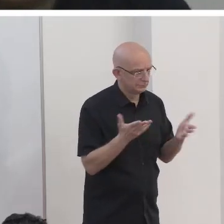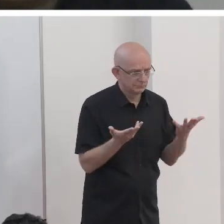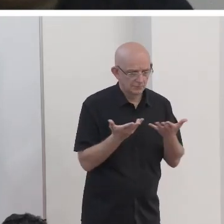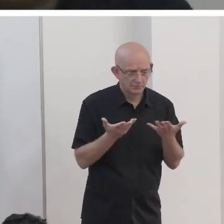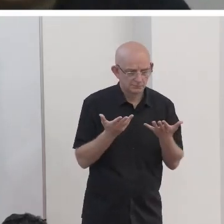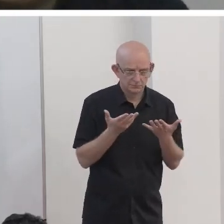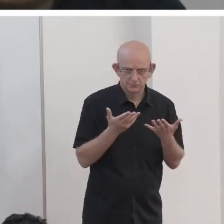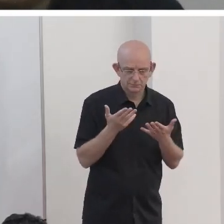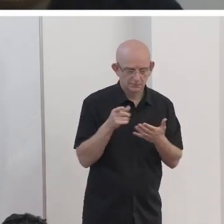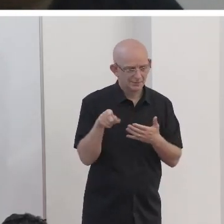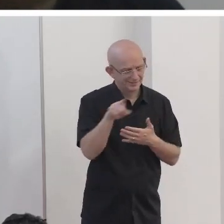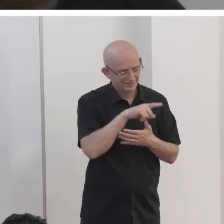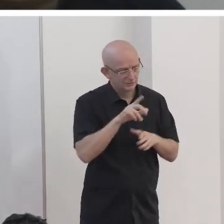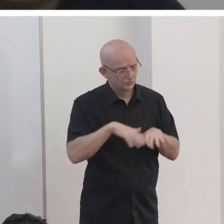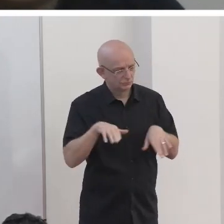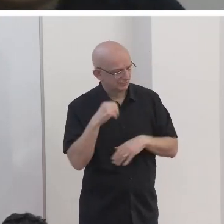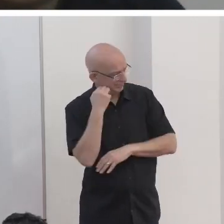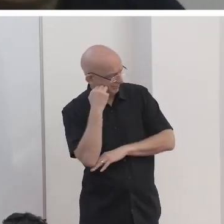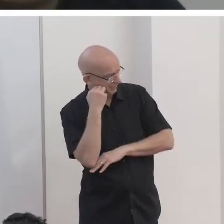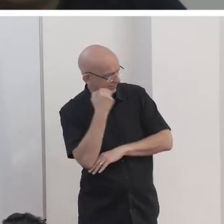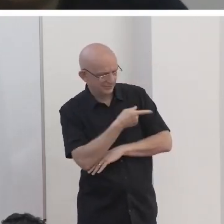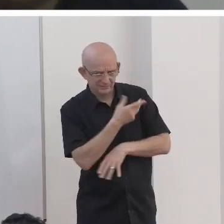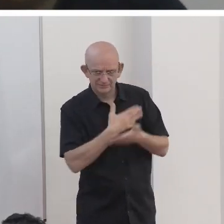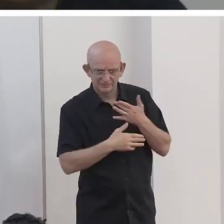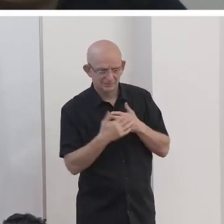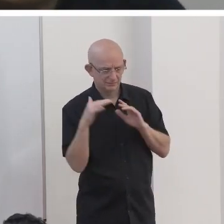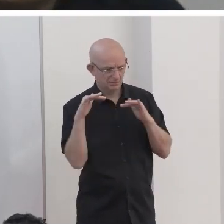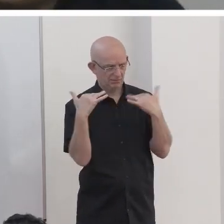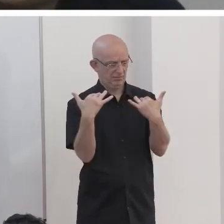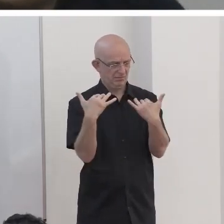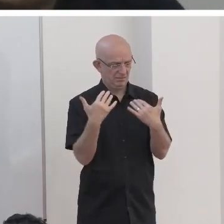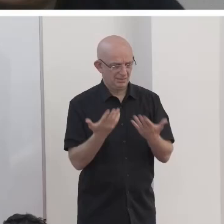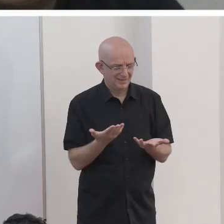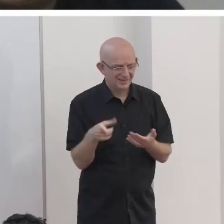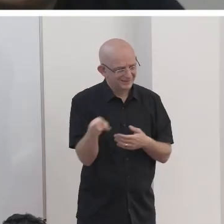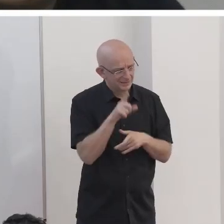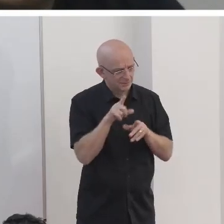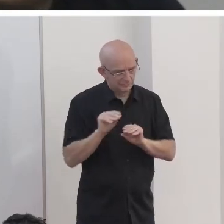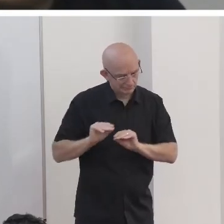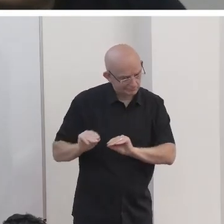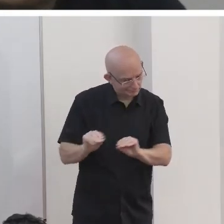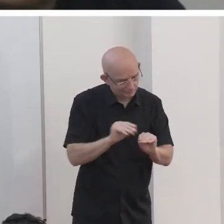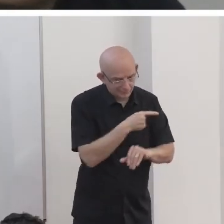understanding that what person with disability can do or what they can't do, right? That's how uh,